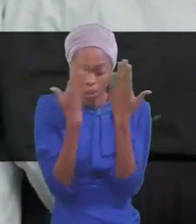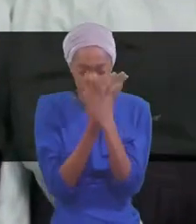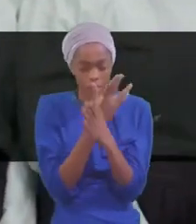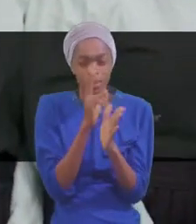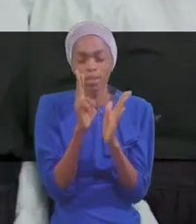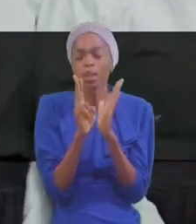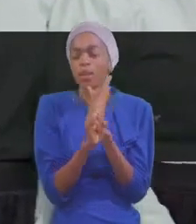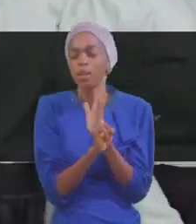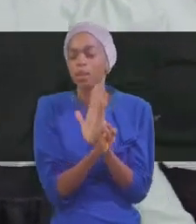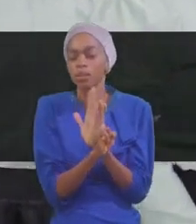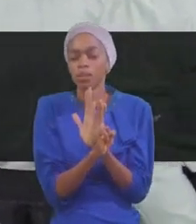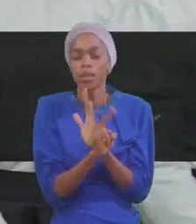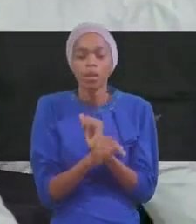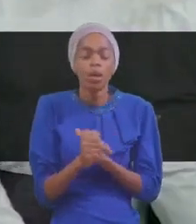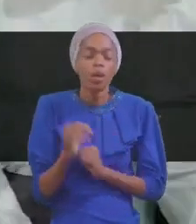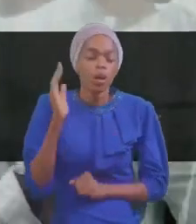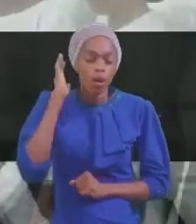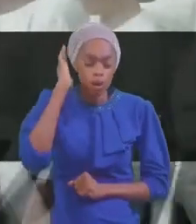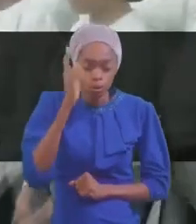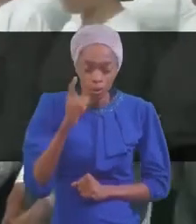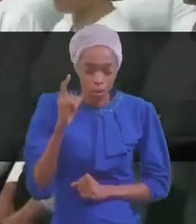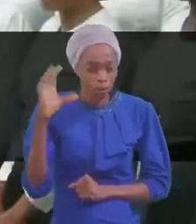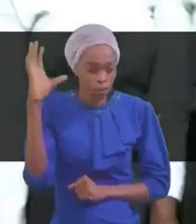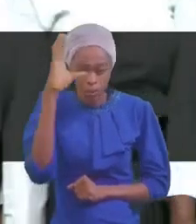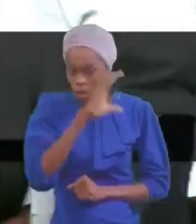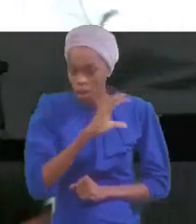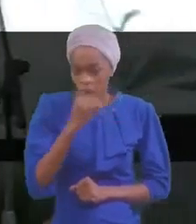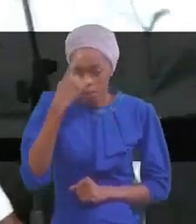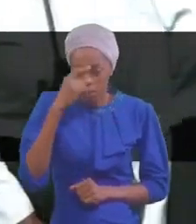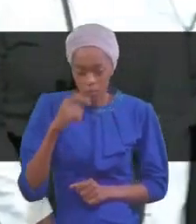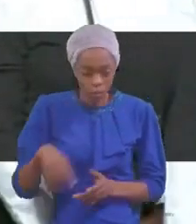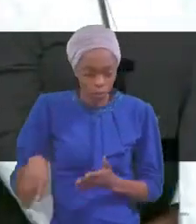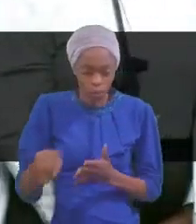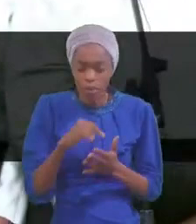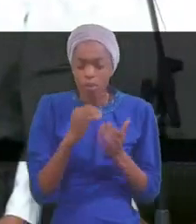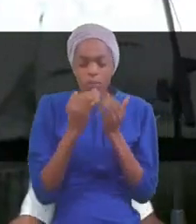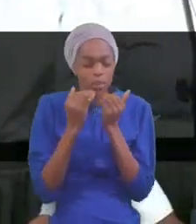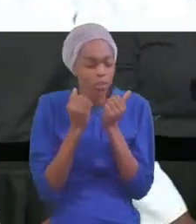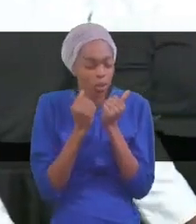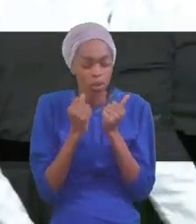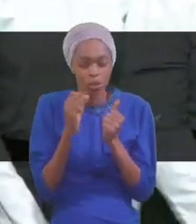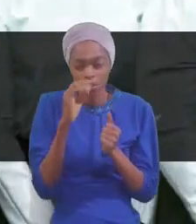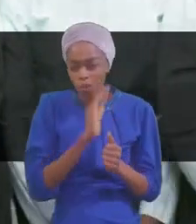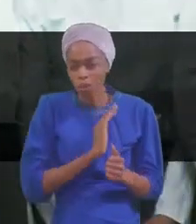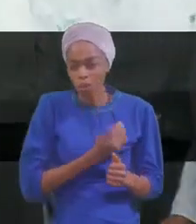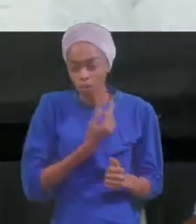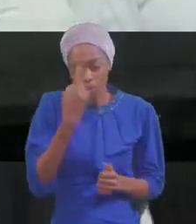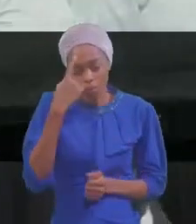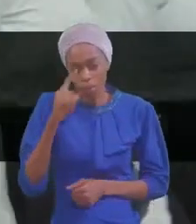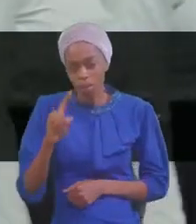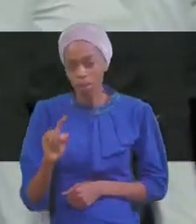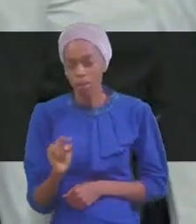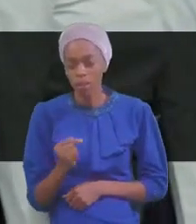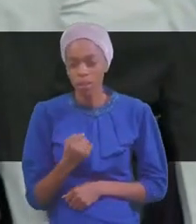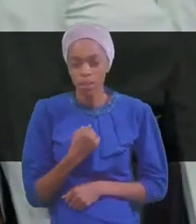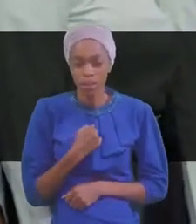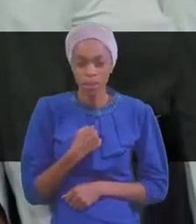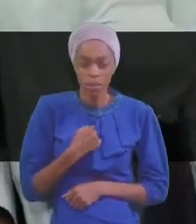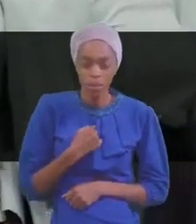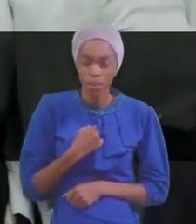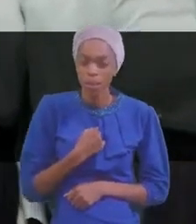the darkness. Oh, they're in the darkness. Will you search for those precious souls of me?